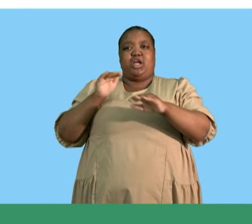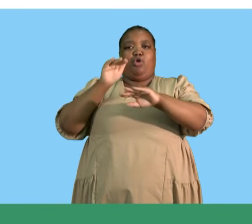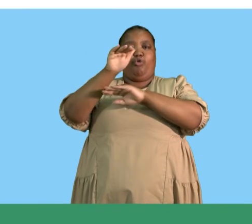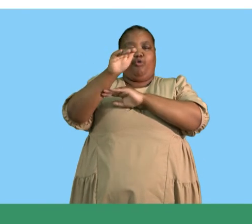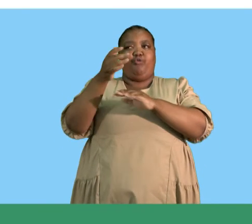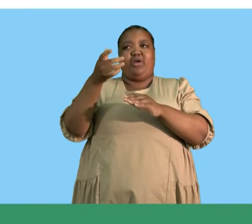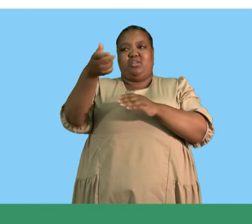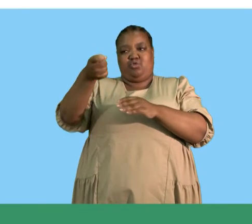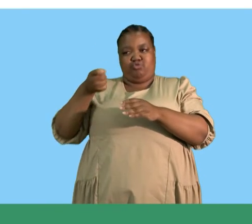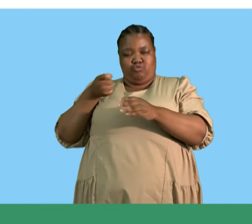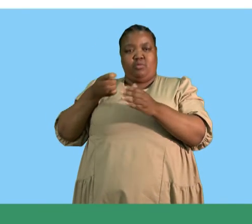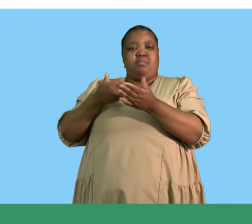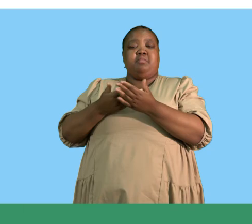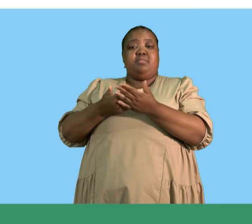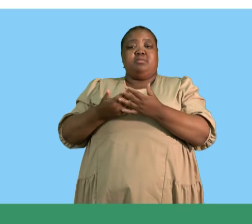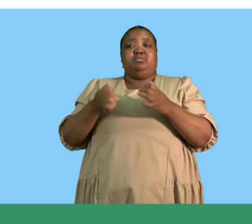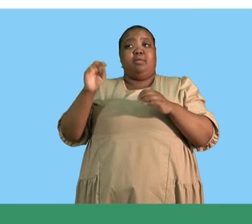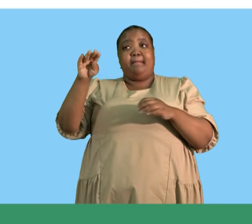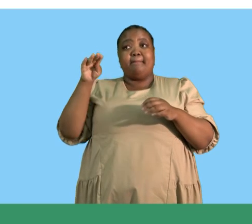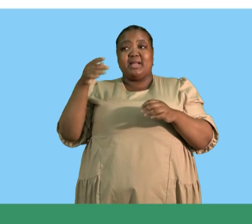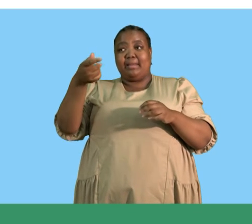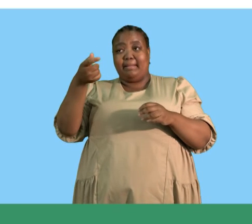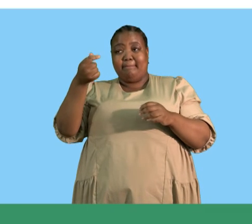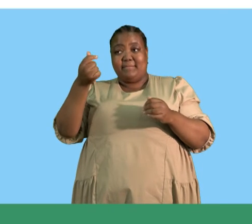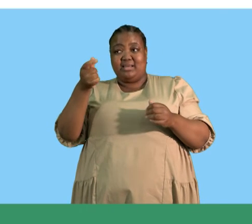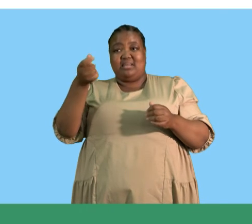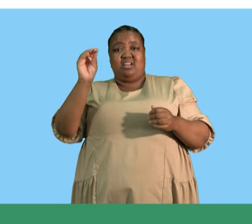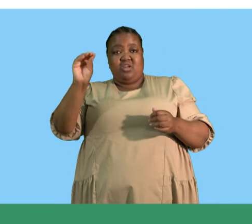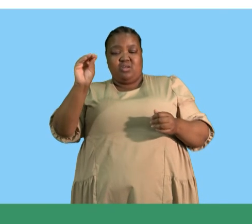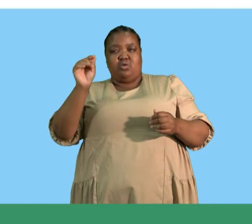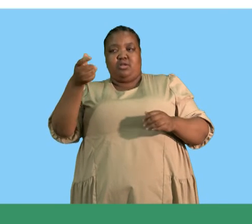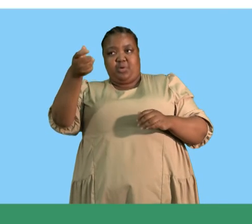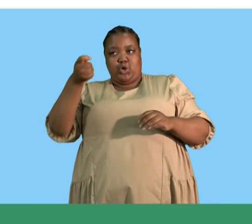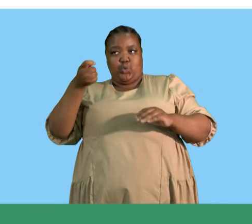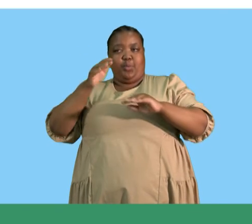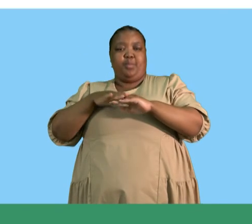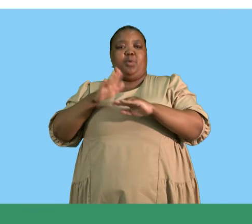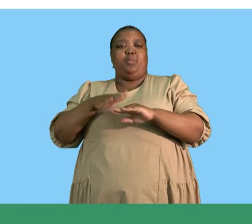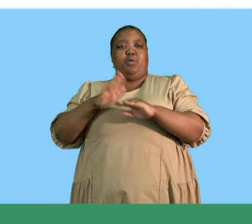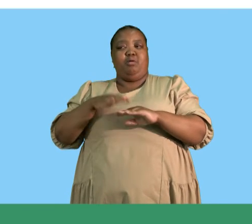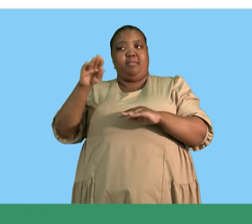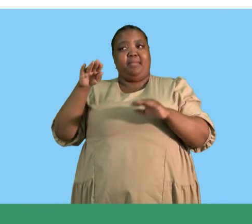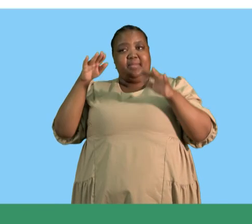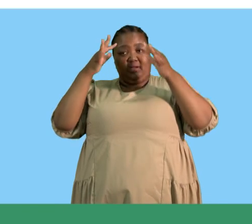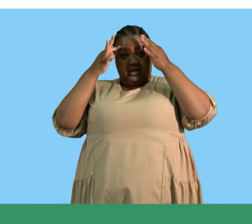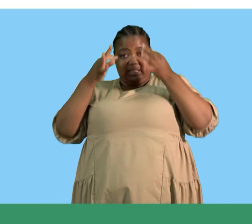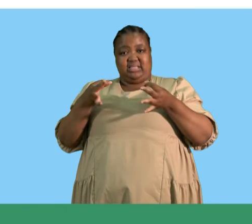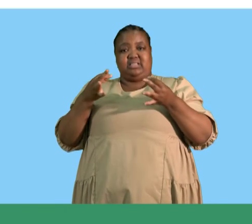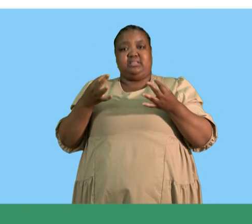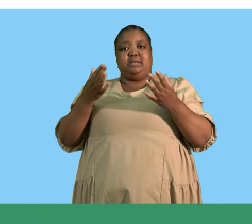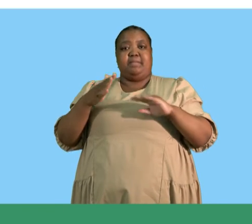is simply when you are withdrawing more money than you have in a bank account, and the bank will then